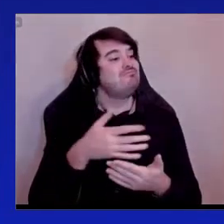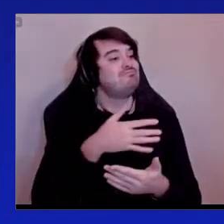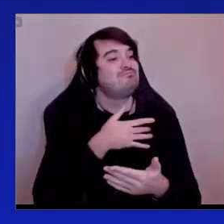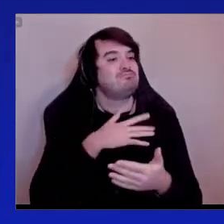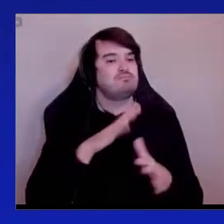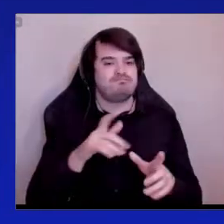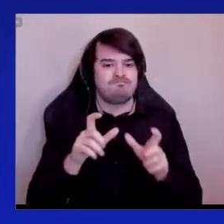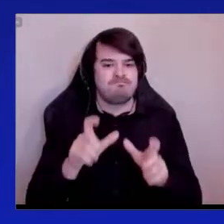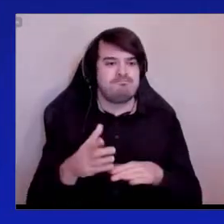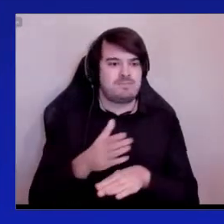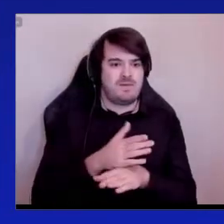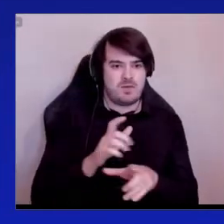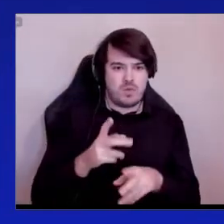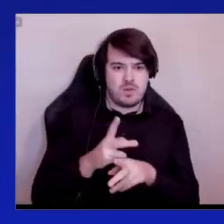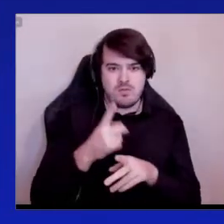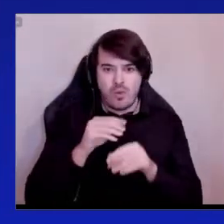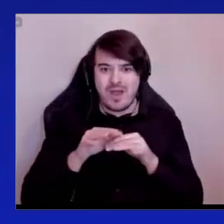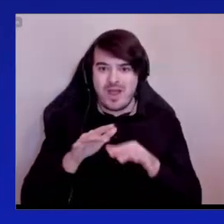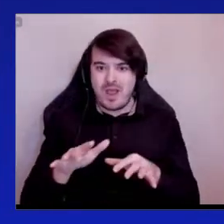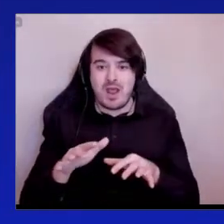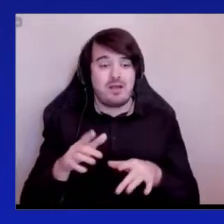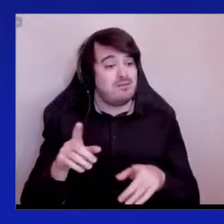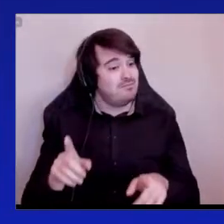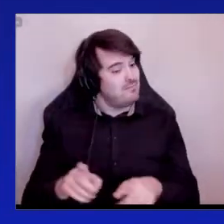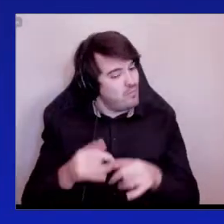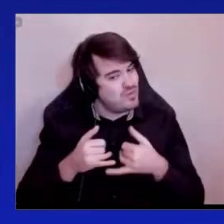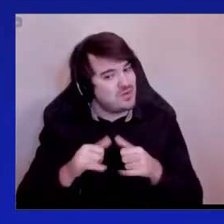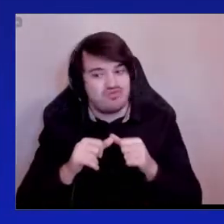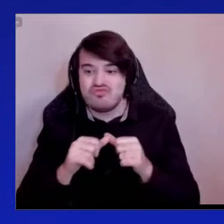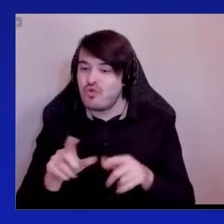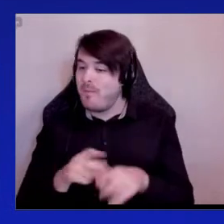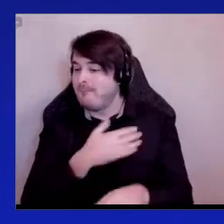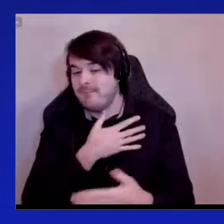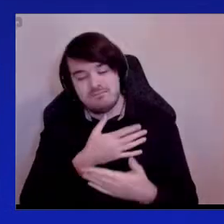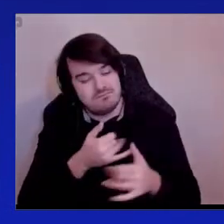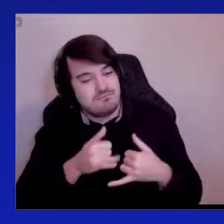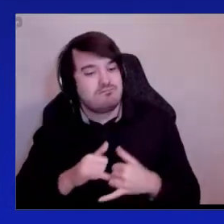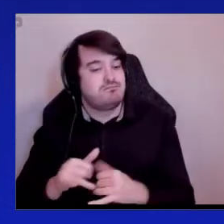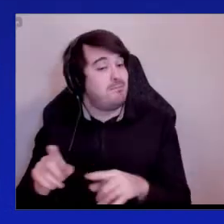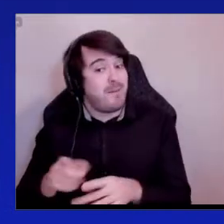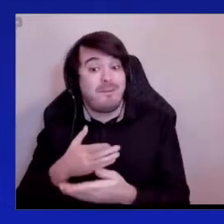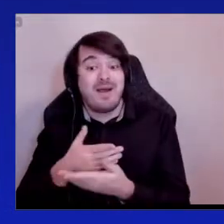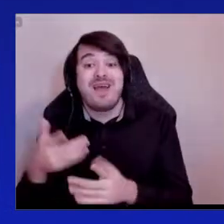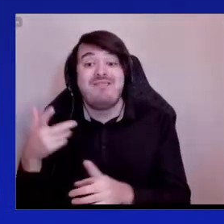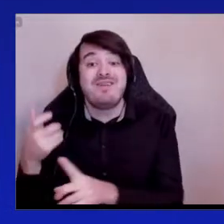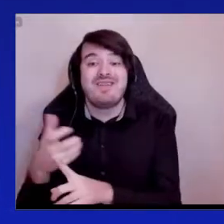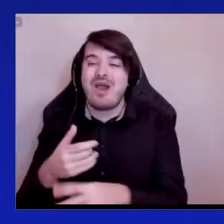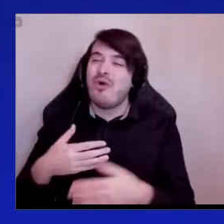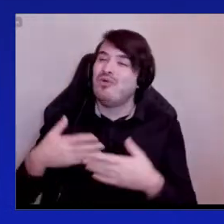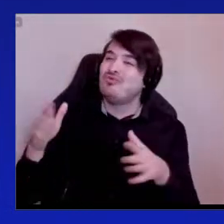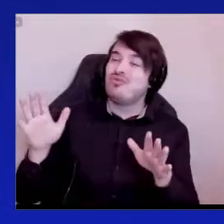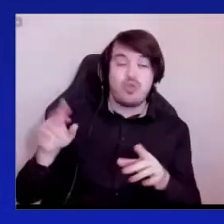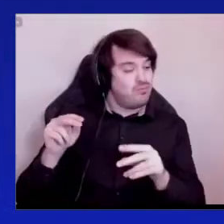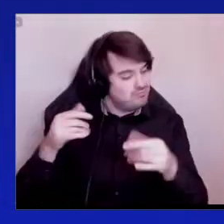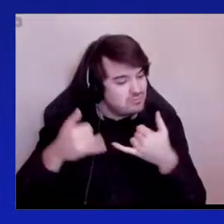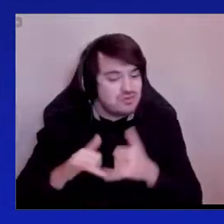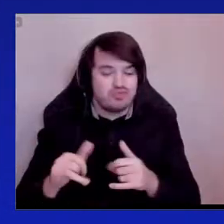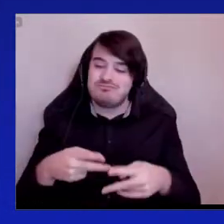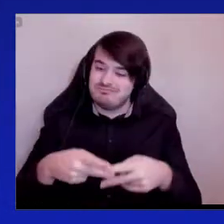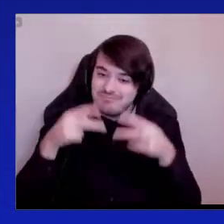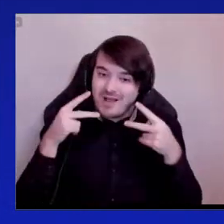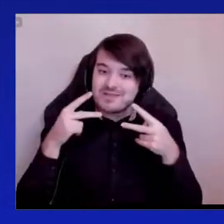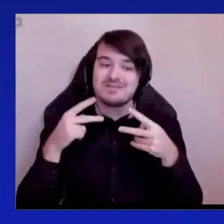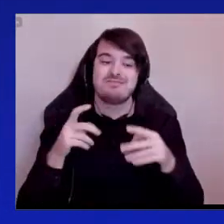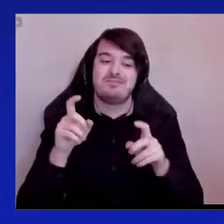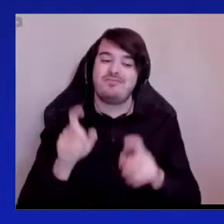people are screened out if they have symptoms of illness, that people are wearing the masks and the personal protective